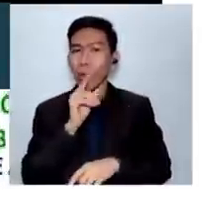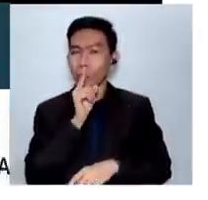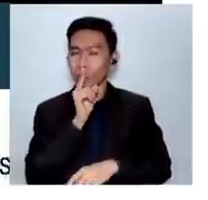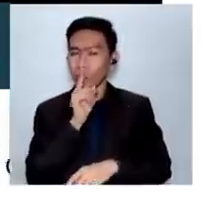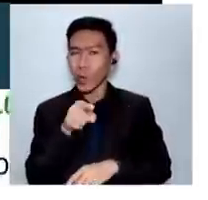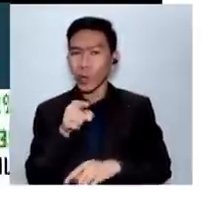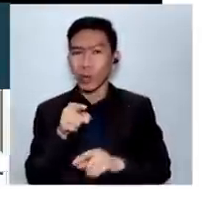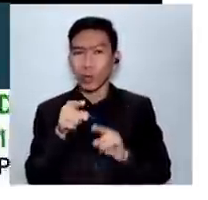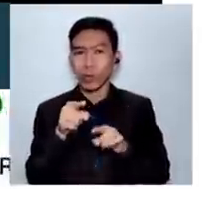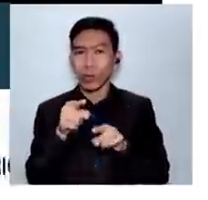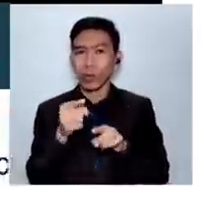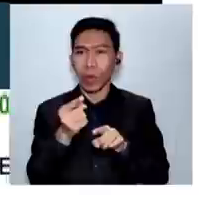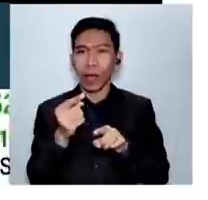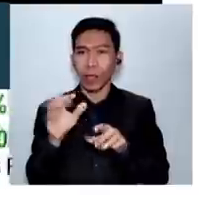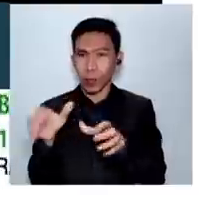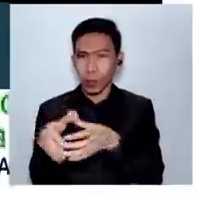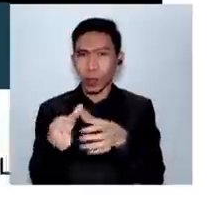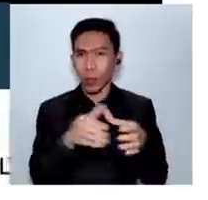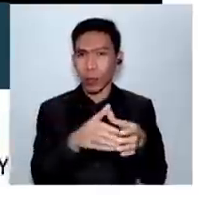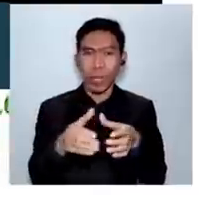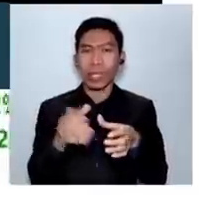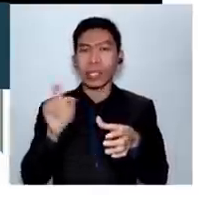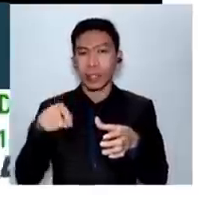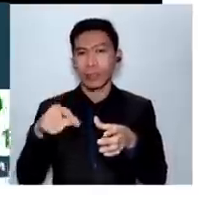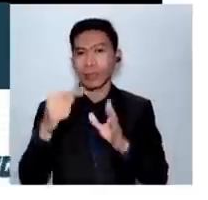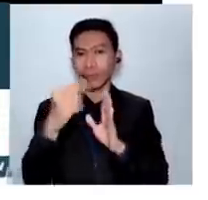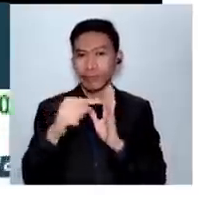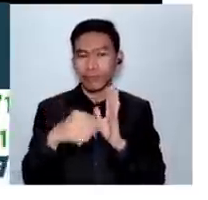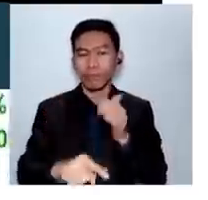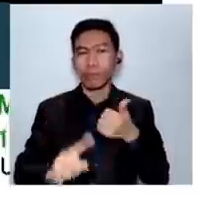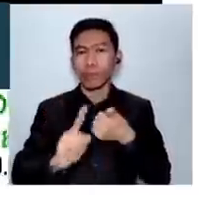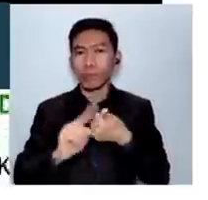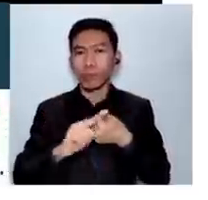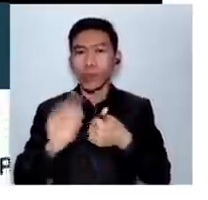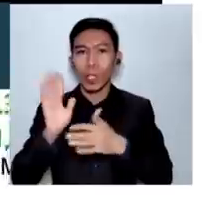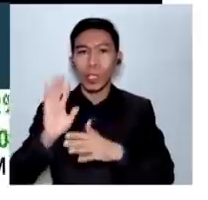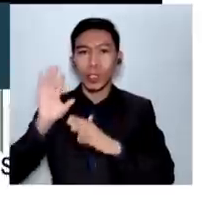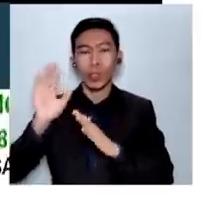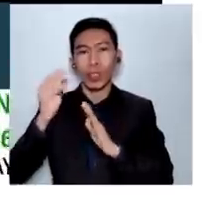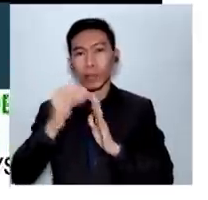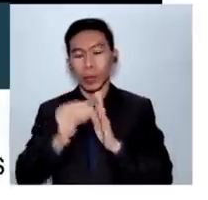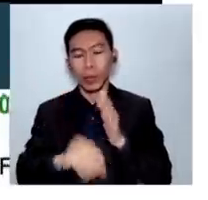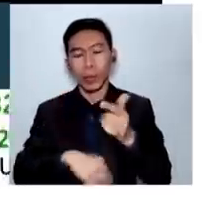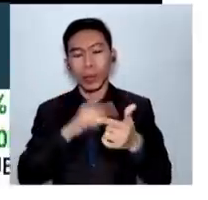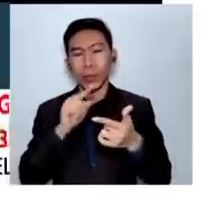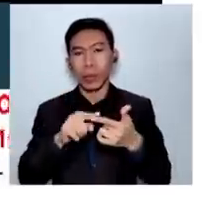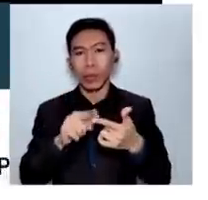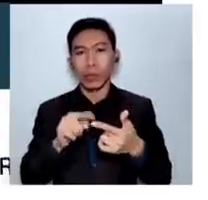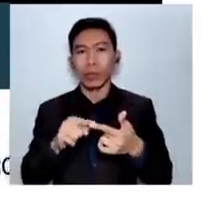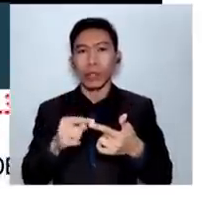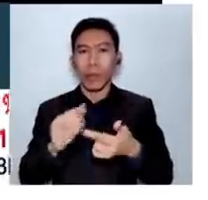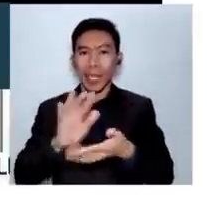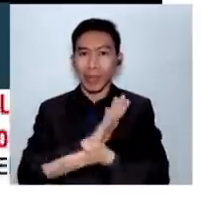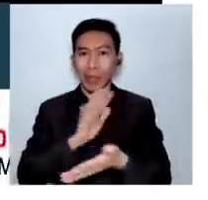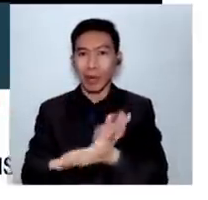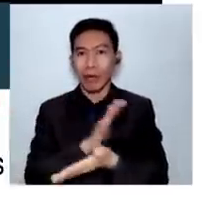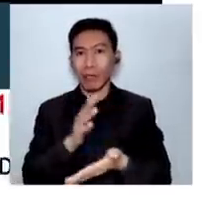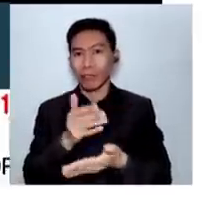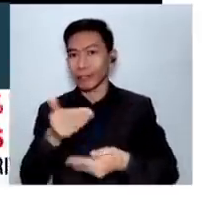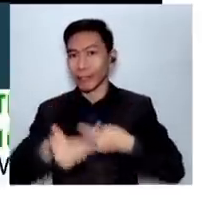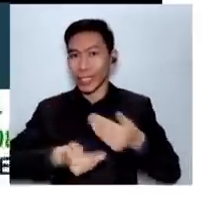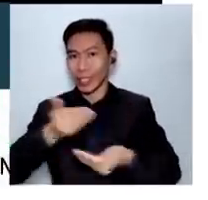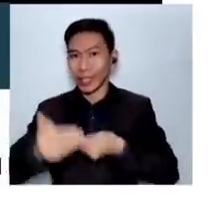will have to be determined through track record, the paper trail with the COMELEC, the